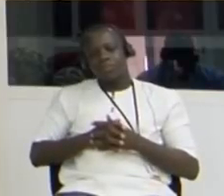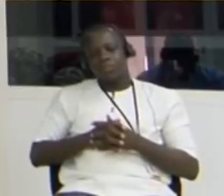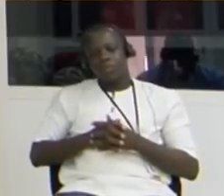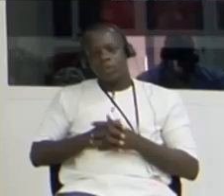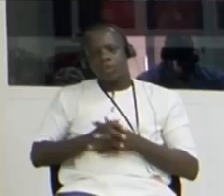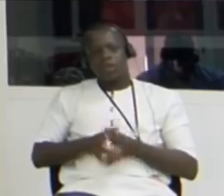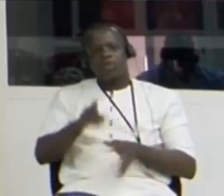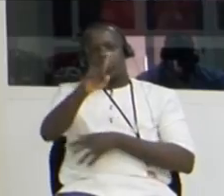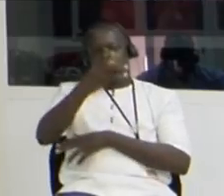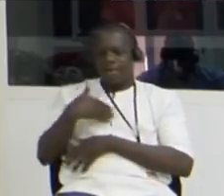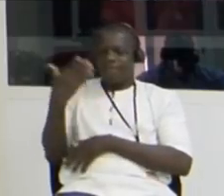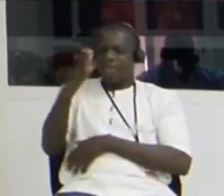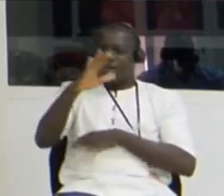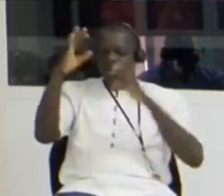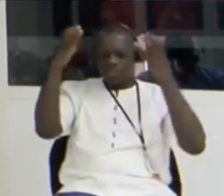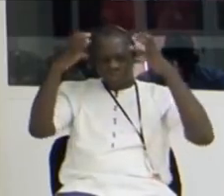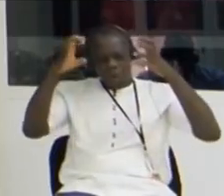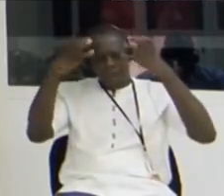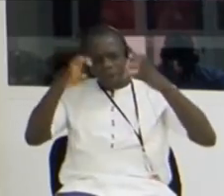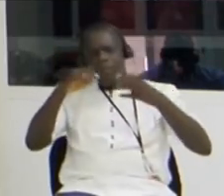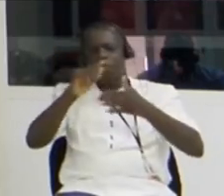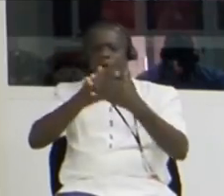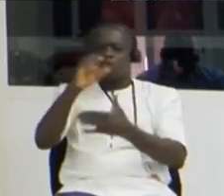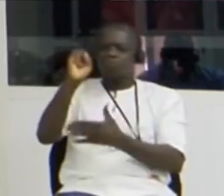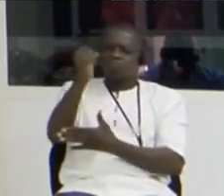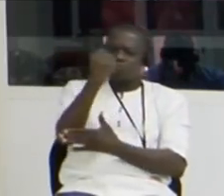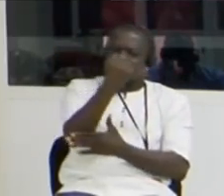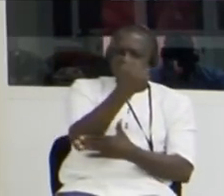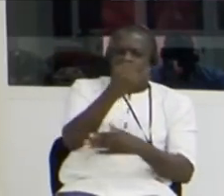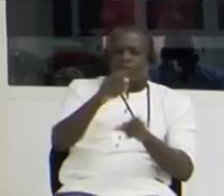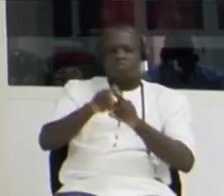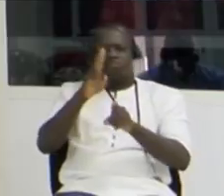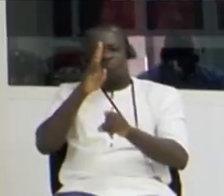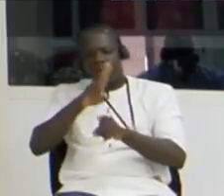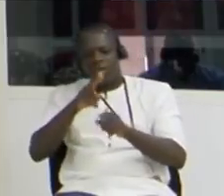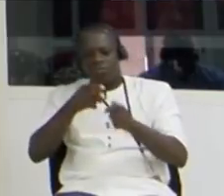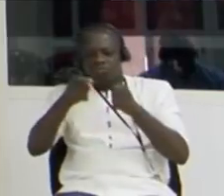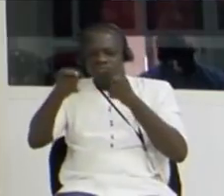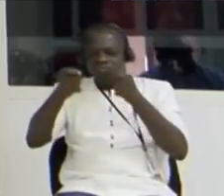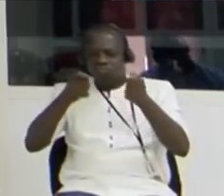challenges or difficulties as the years went by in terms of managing the scholarship?